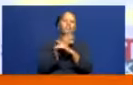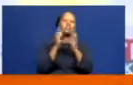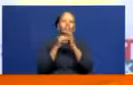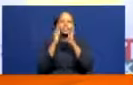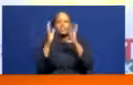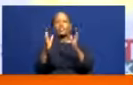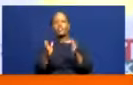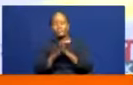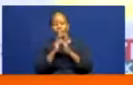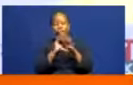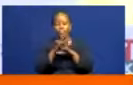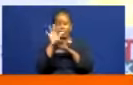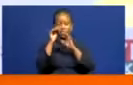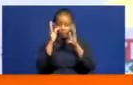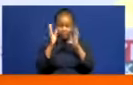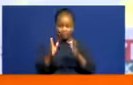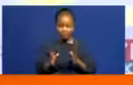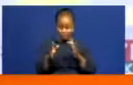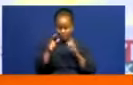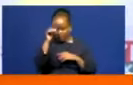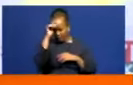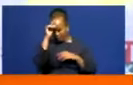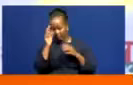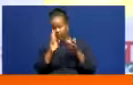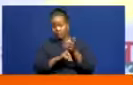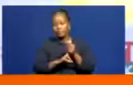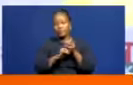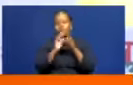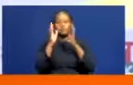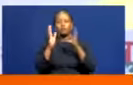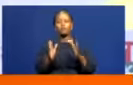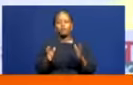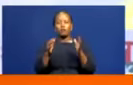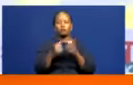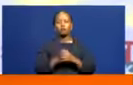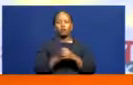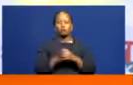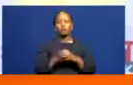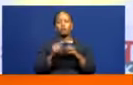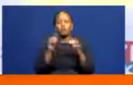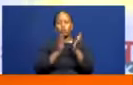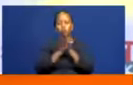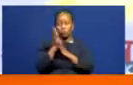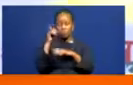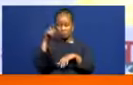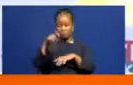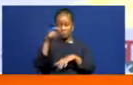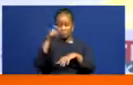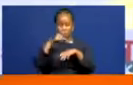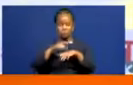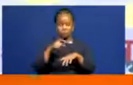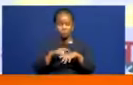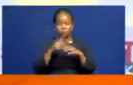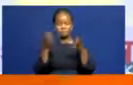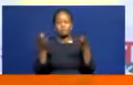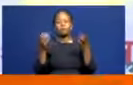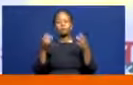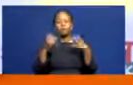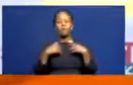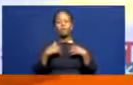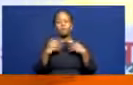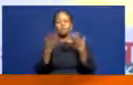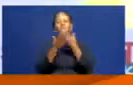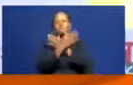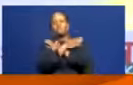influencers, governments and partners. During this summit, you have met and made friends